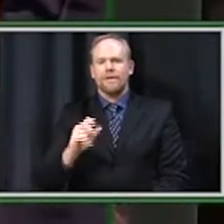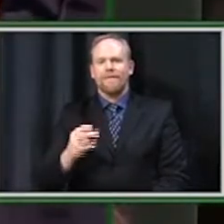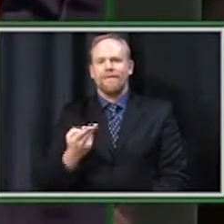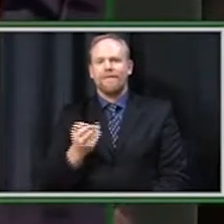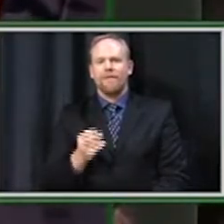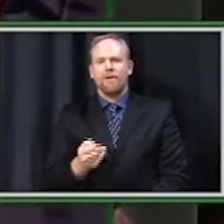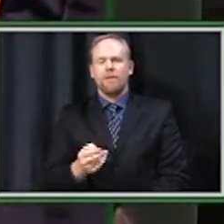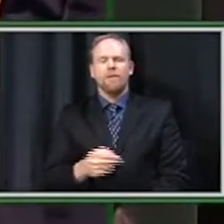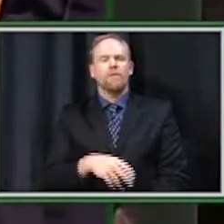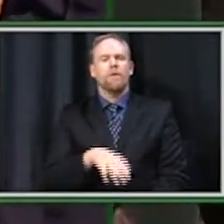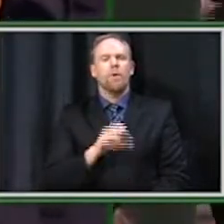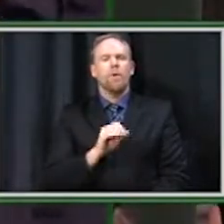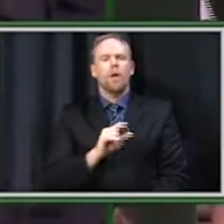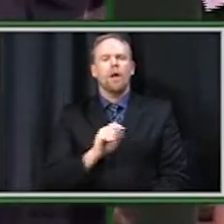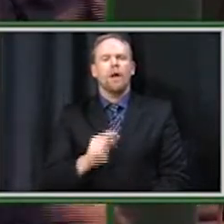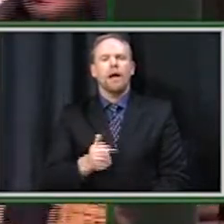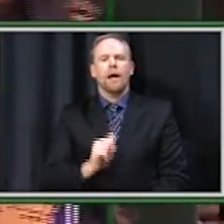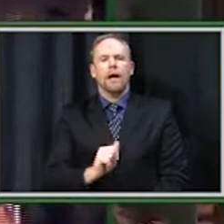Olga Kravchenko.